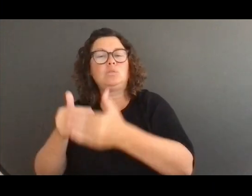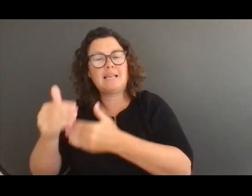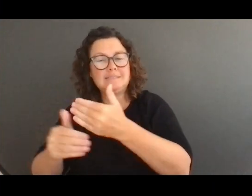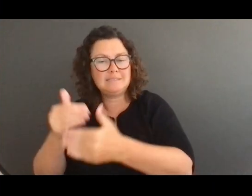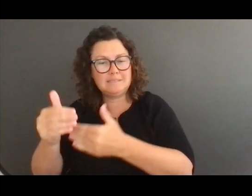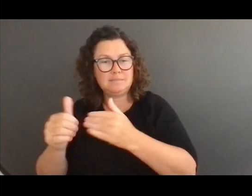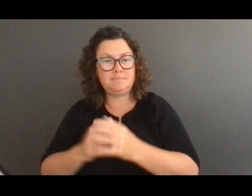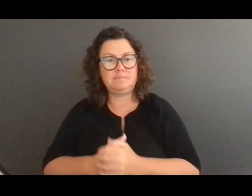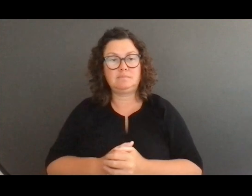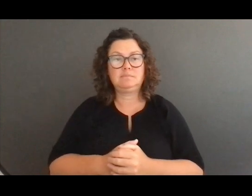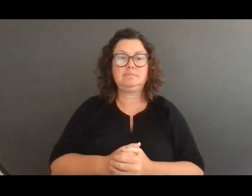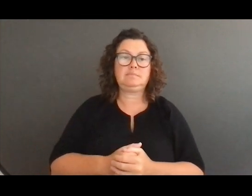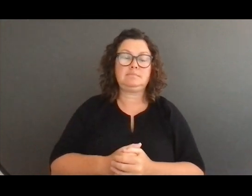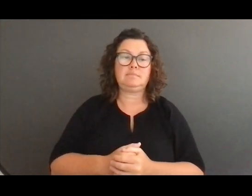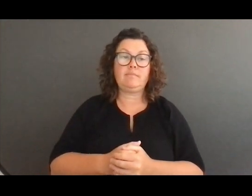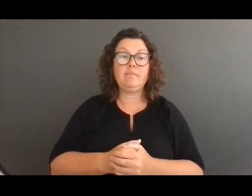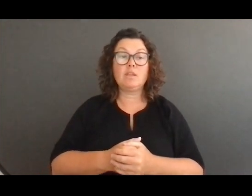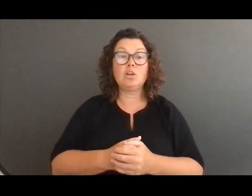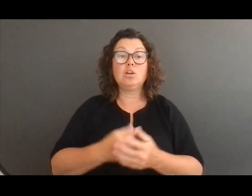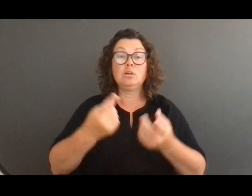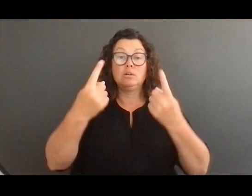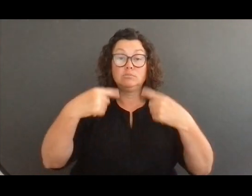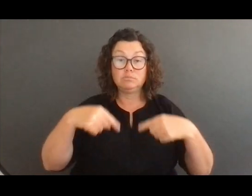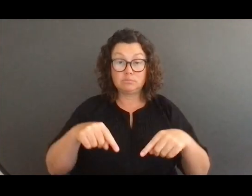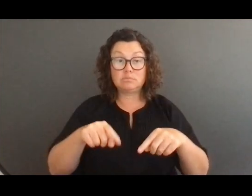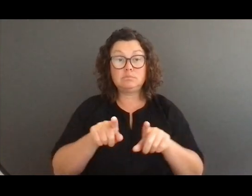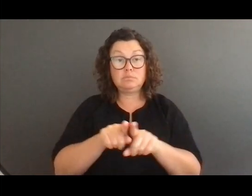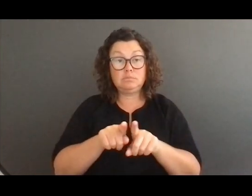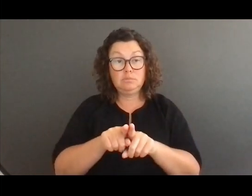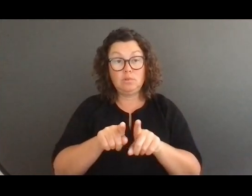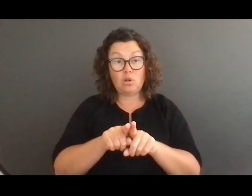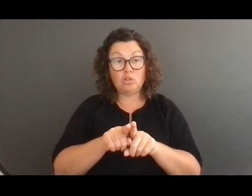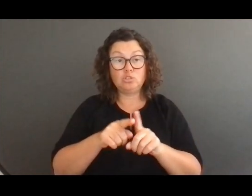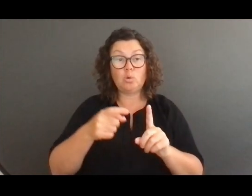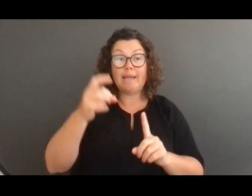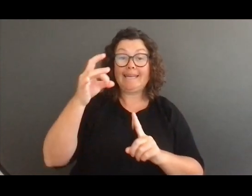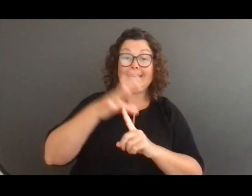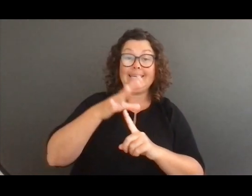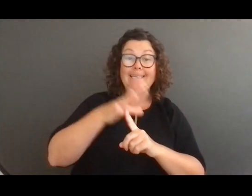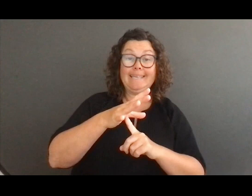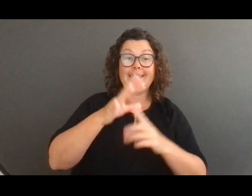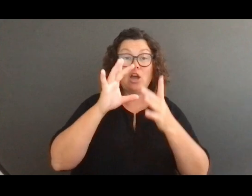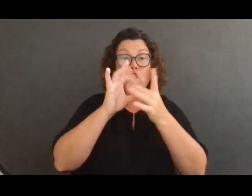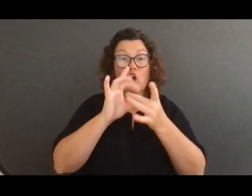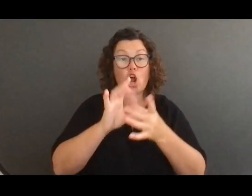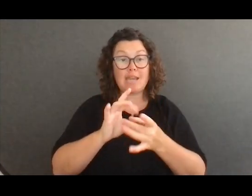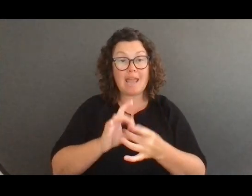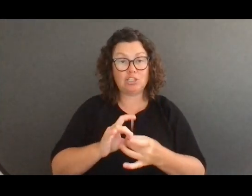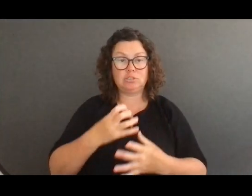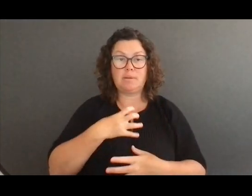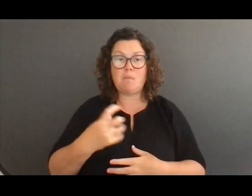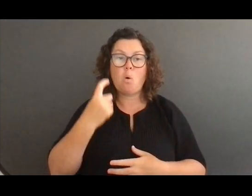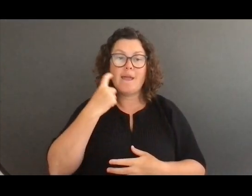Now, as well as the learning area has been refined and decluttered, so were the key connections. It is a three-dimensional curriculum, the